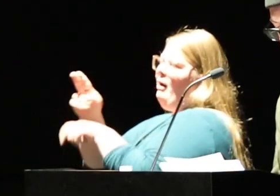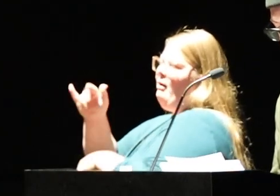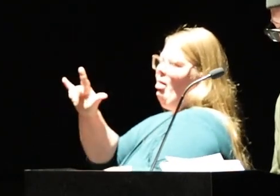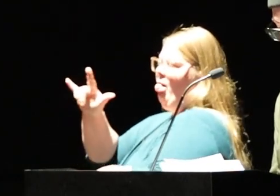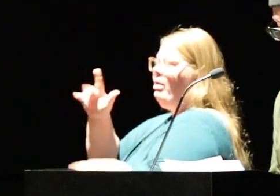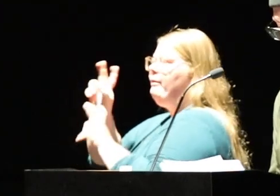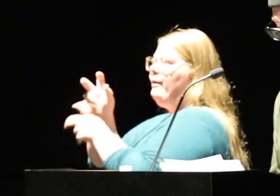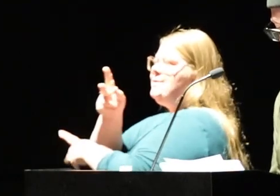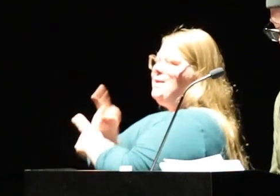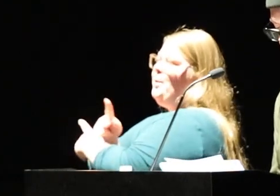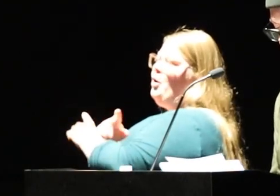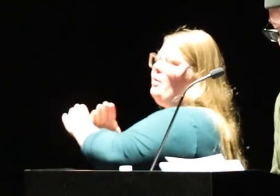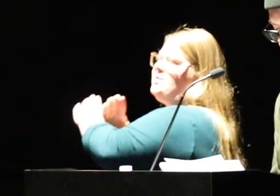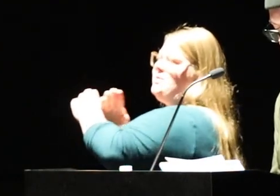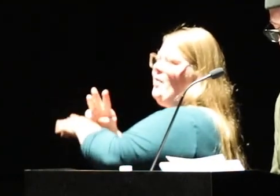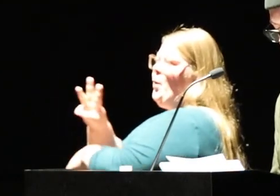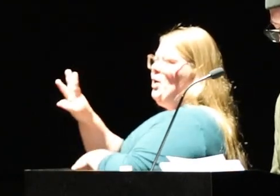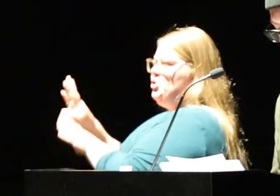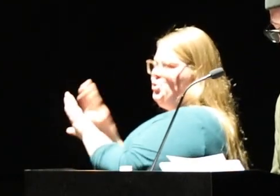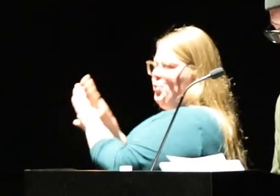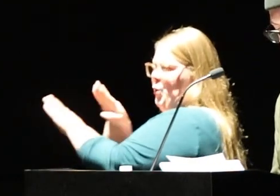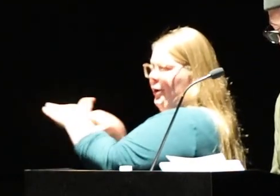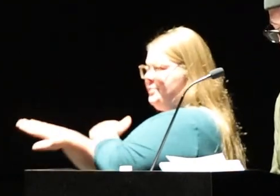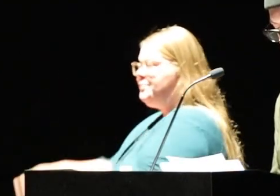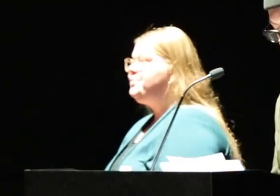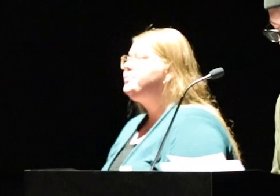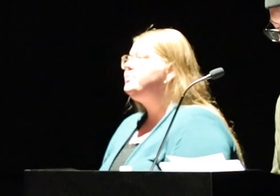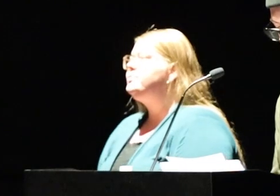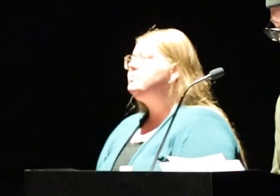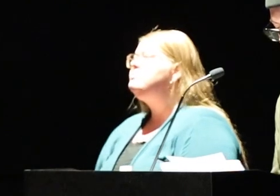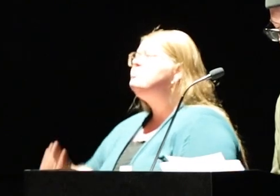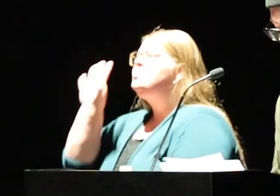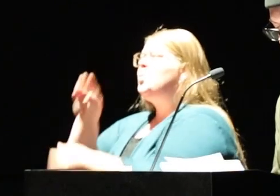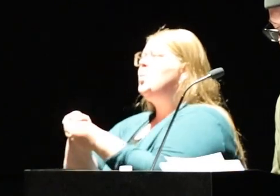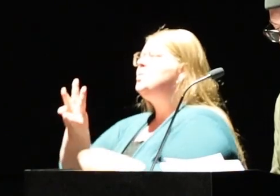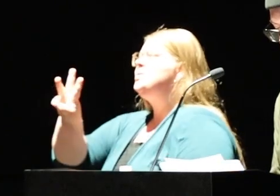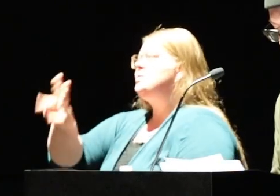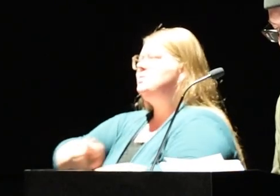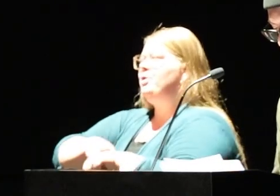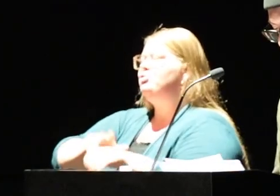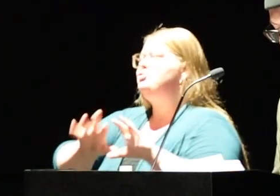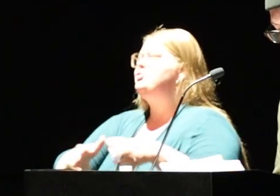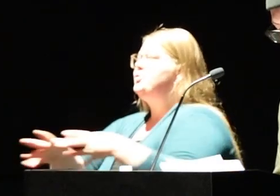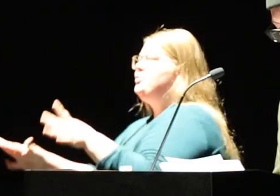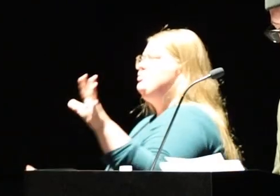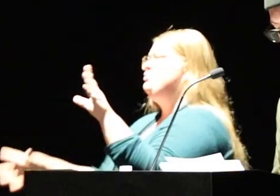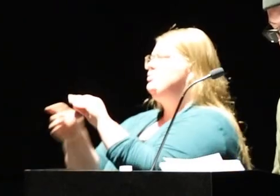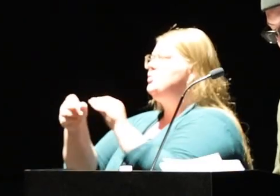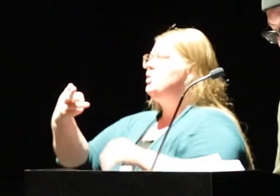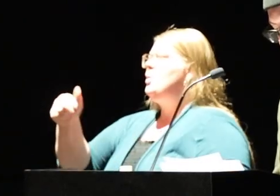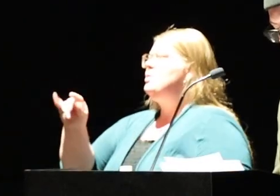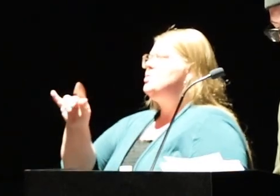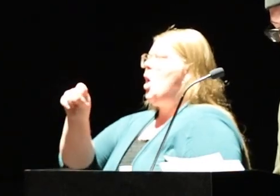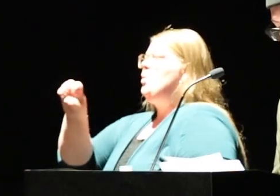Door. They are one of the 6 sovereign nations that make up the Haudenosaunee Confederacy. We honor the land on which RIT